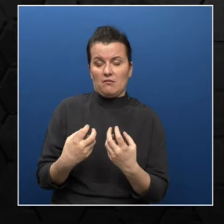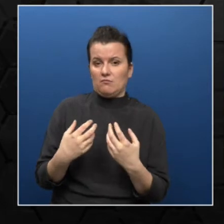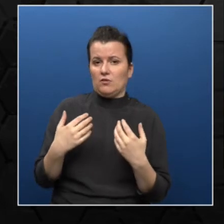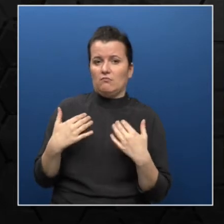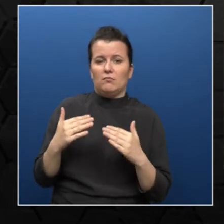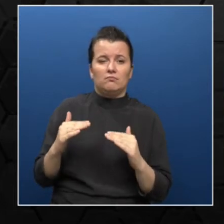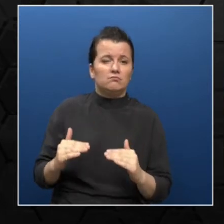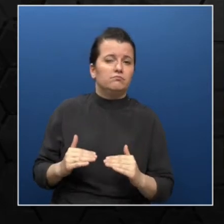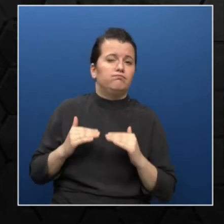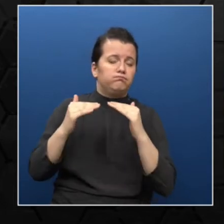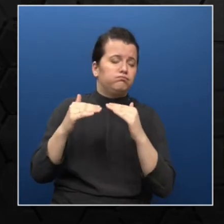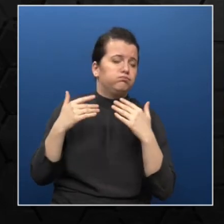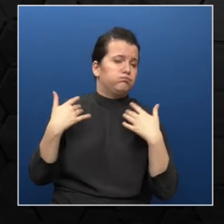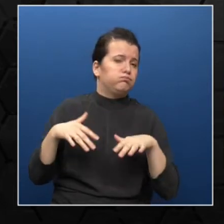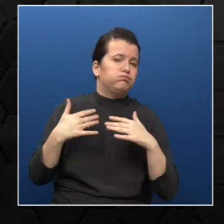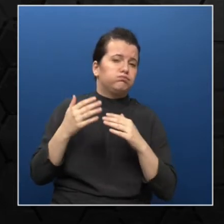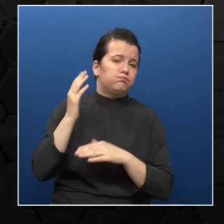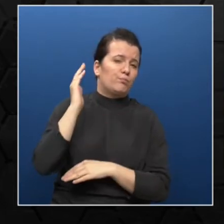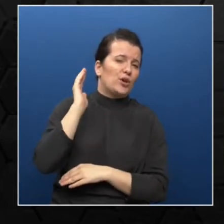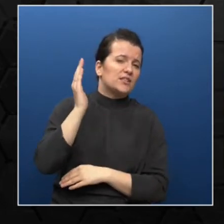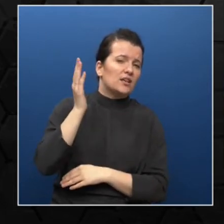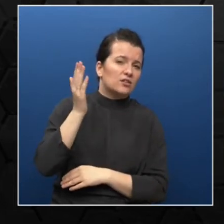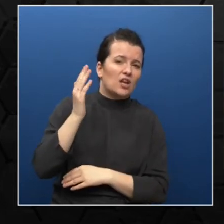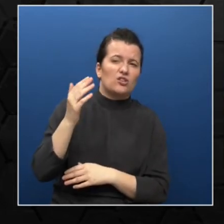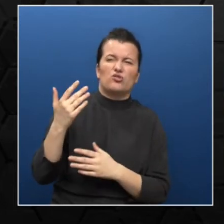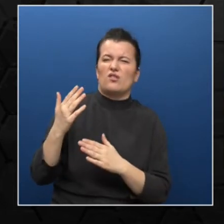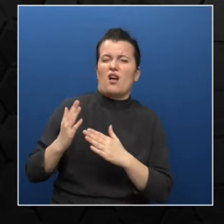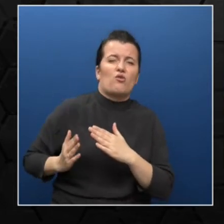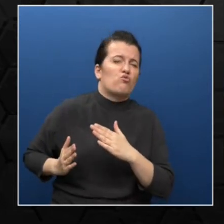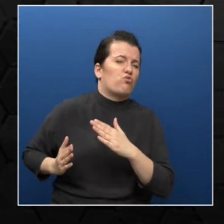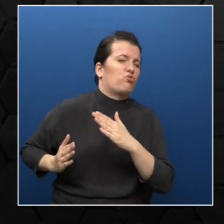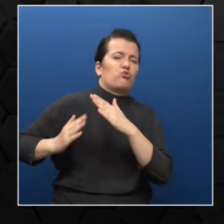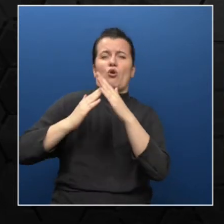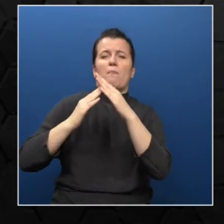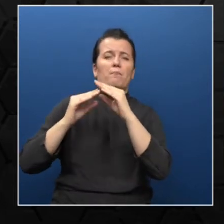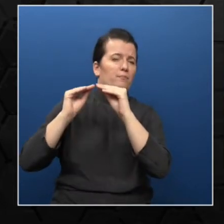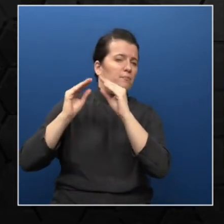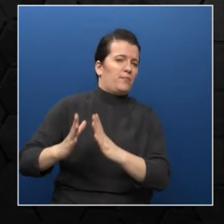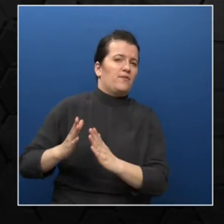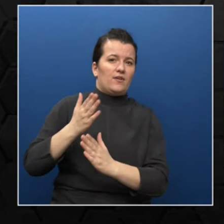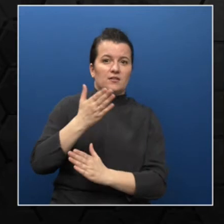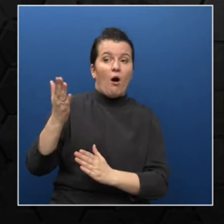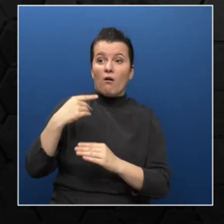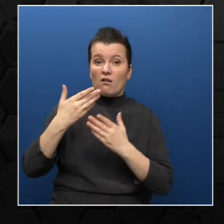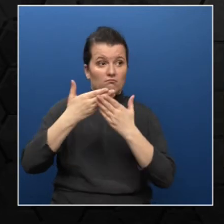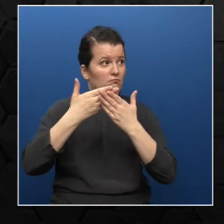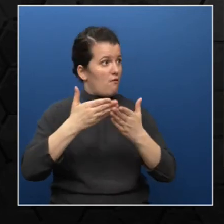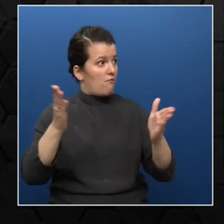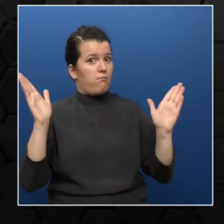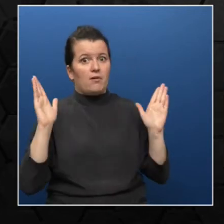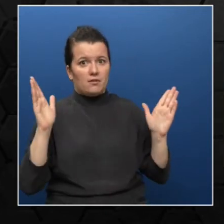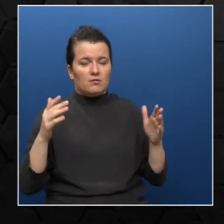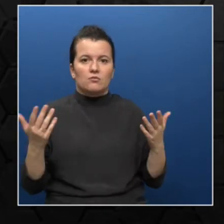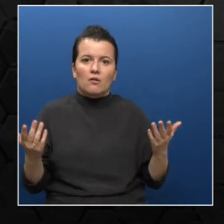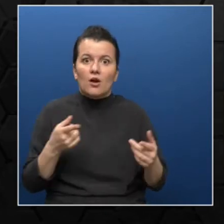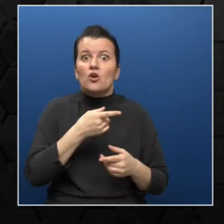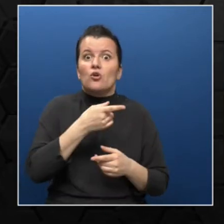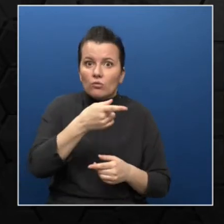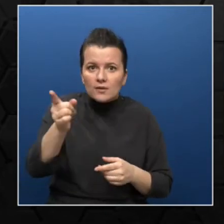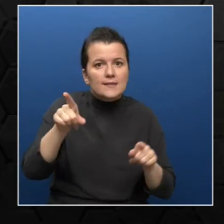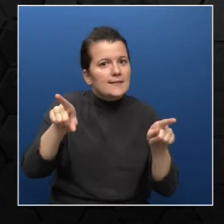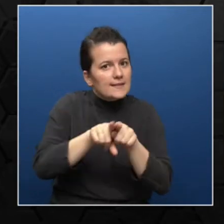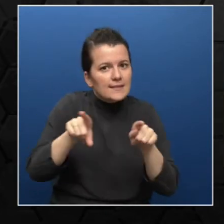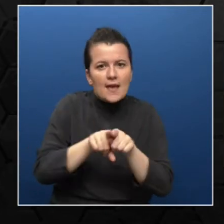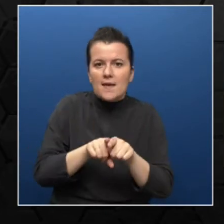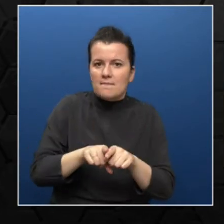quality presentations from top professors in the field, and it was all made public. So definitely do that kind of thing where you're